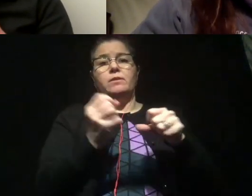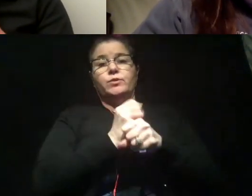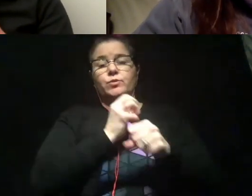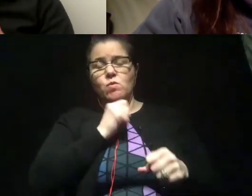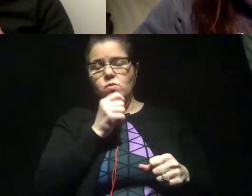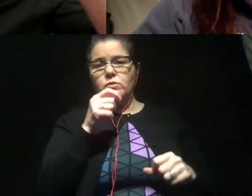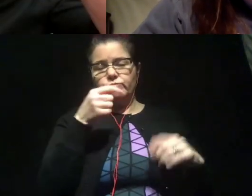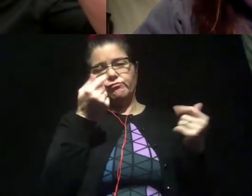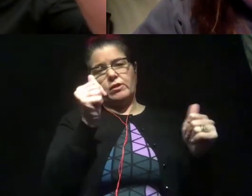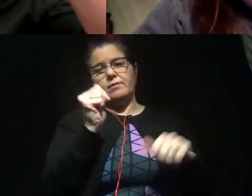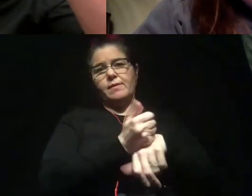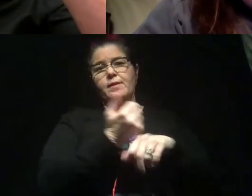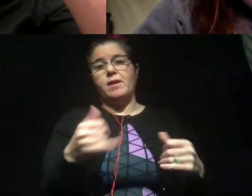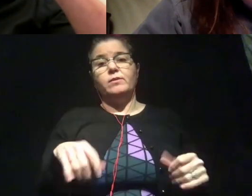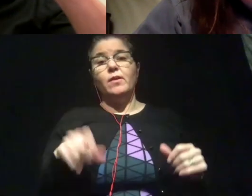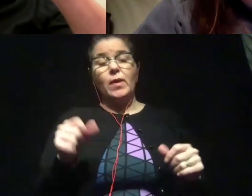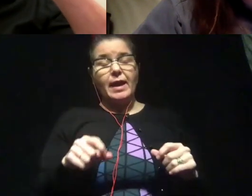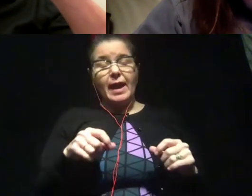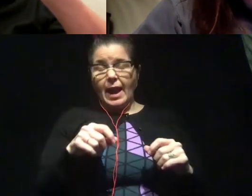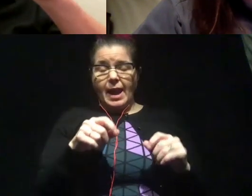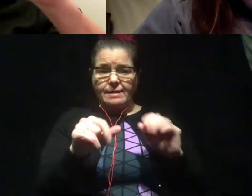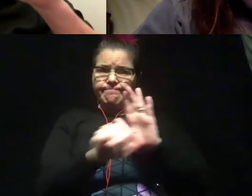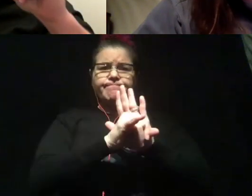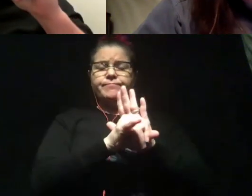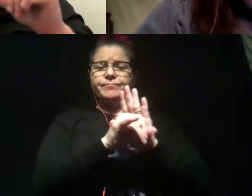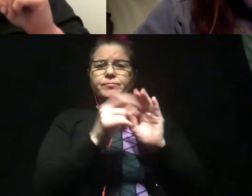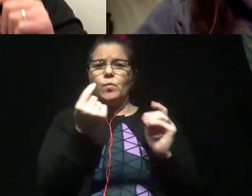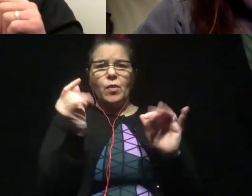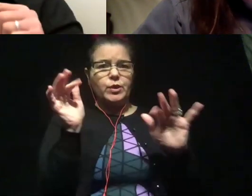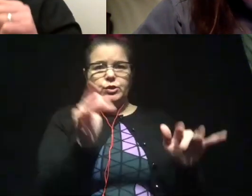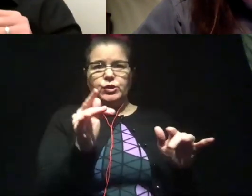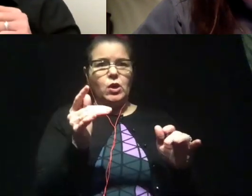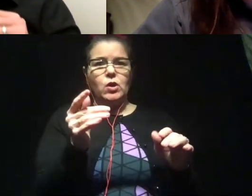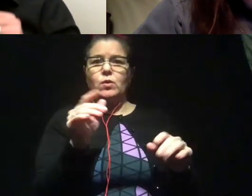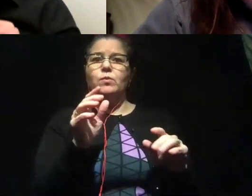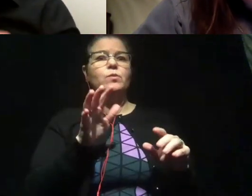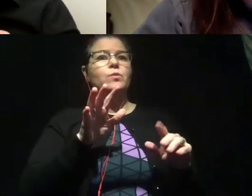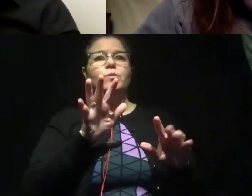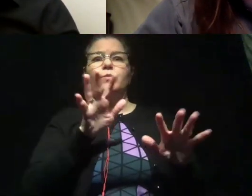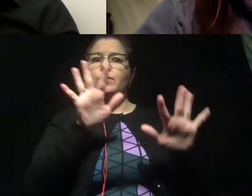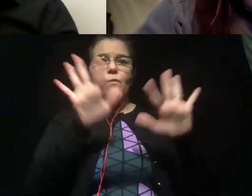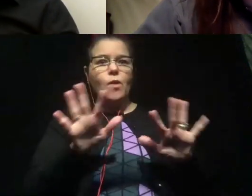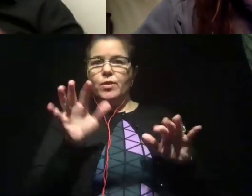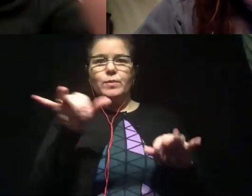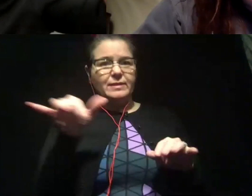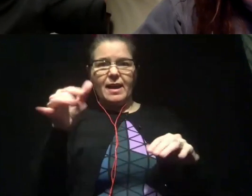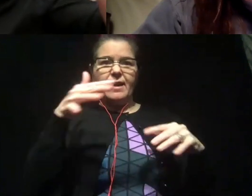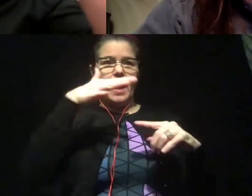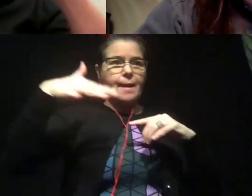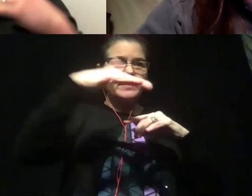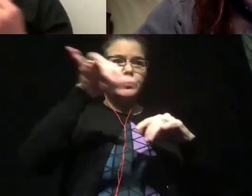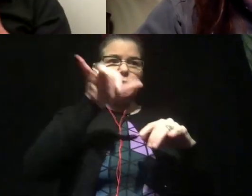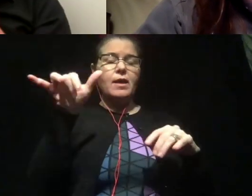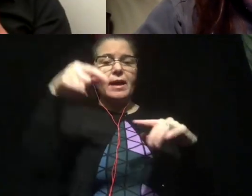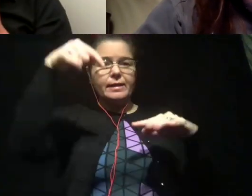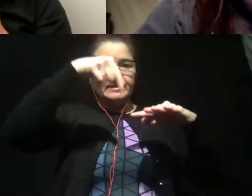bottom. And so they can detect what the snow was like and what the atmosphere was like in every one of these little layers as you go deeper and